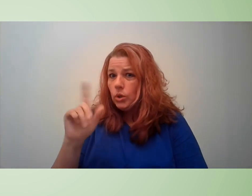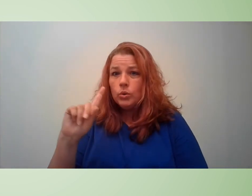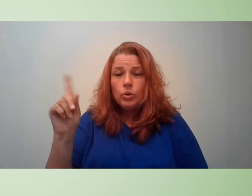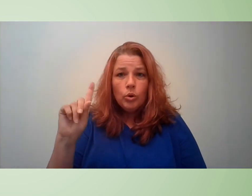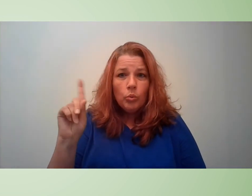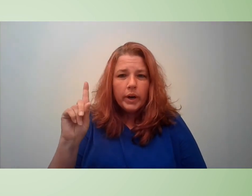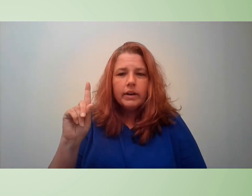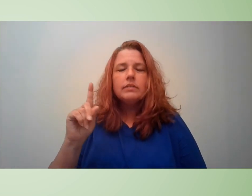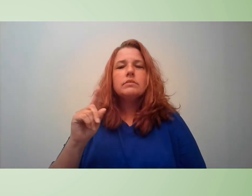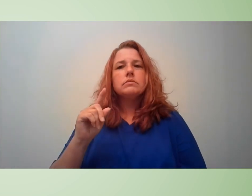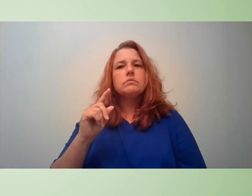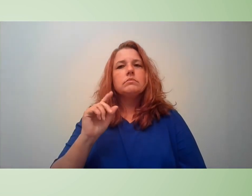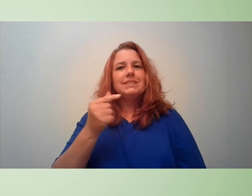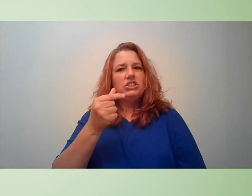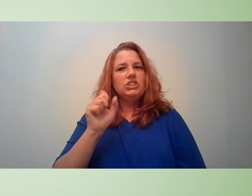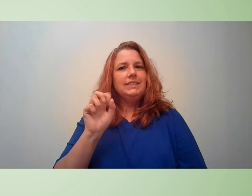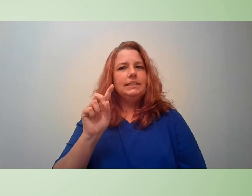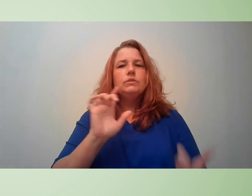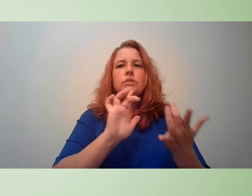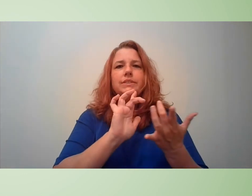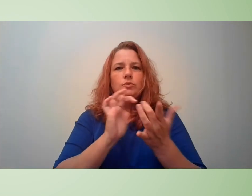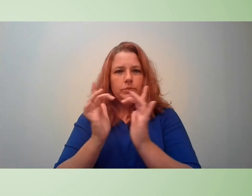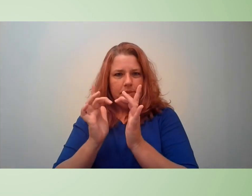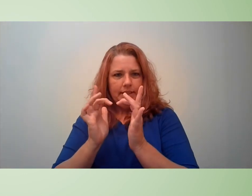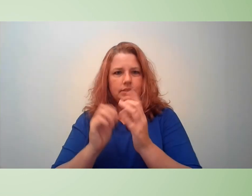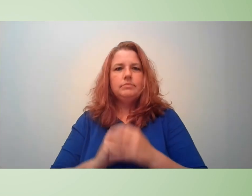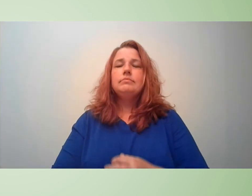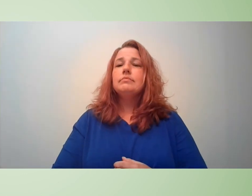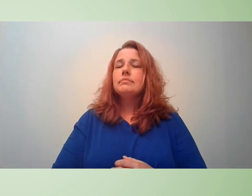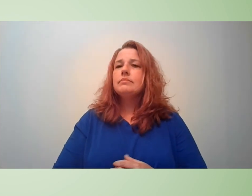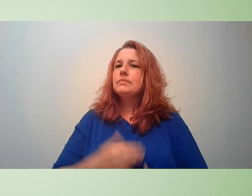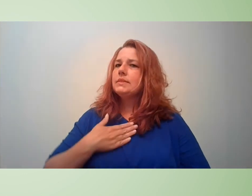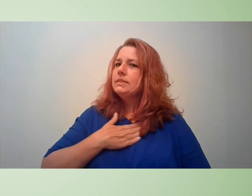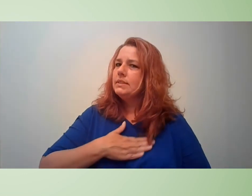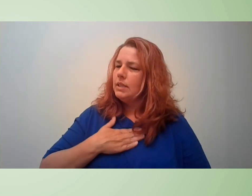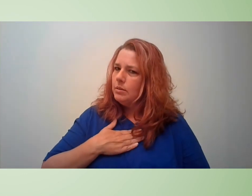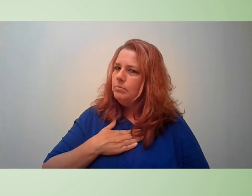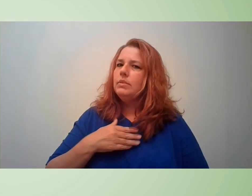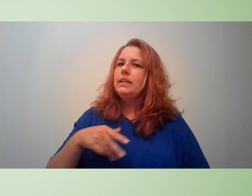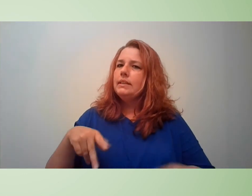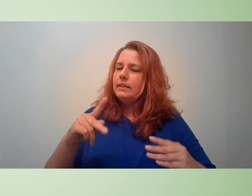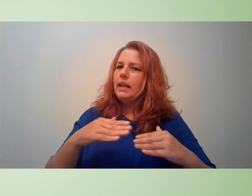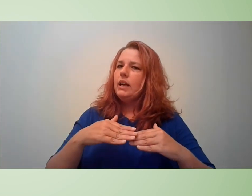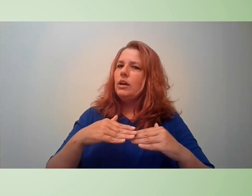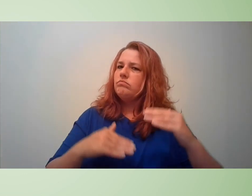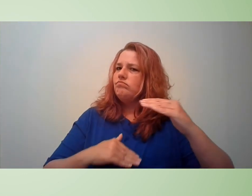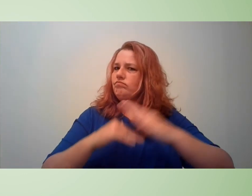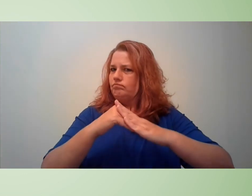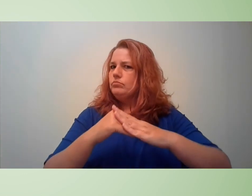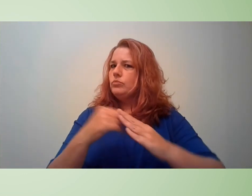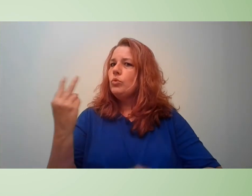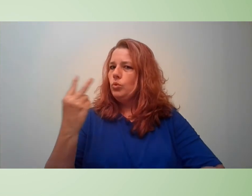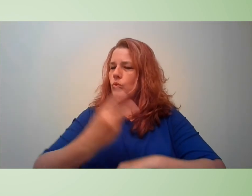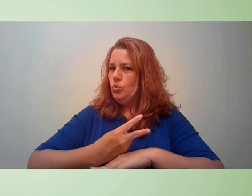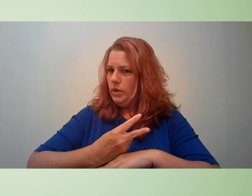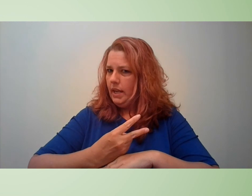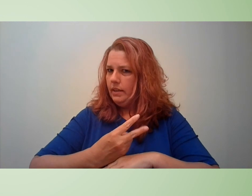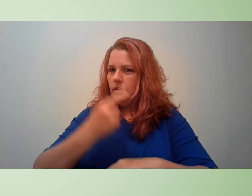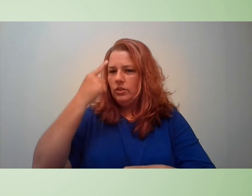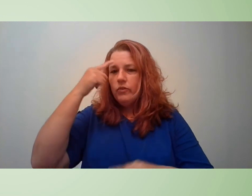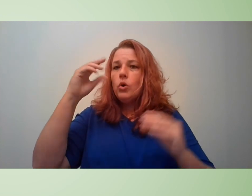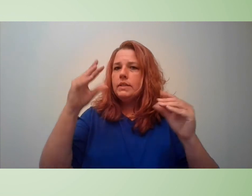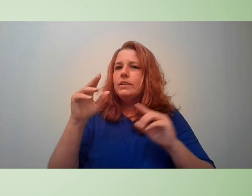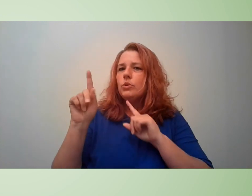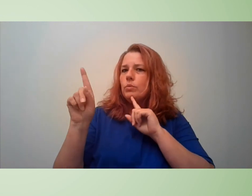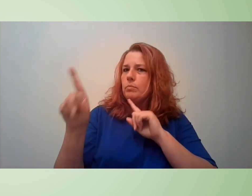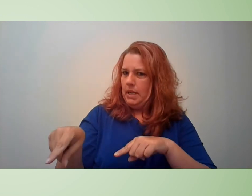2 days for a response. If you do not hear back from a teacher, please contact the principal, and you can always contact the Family Engagement Coordinator